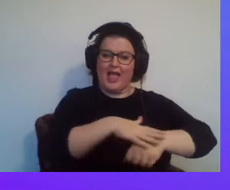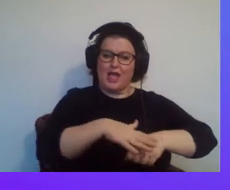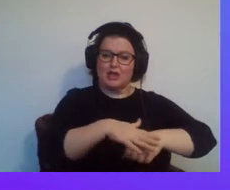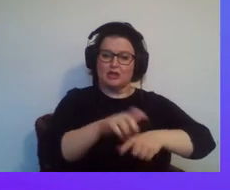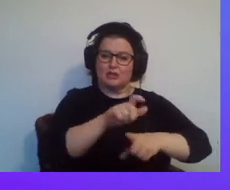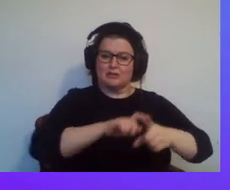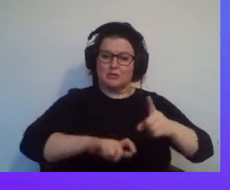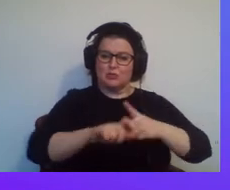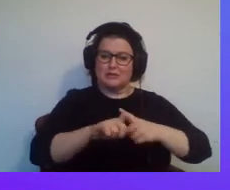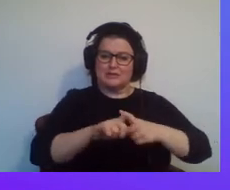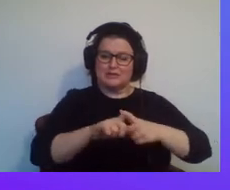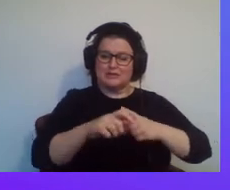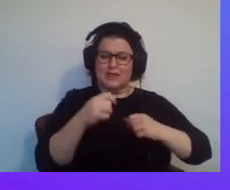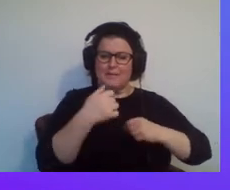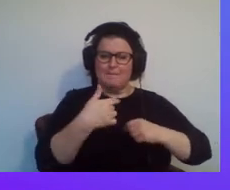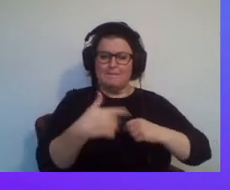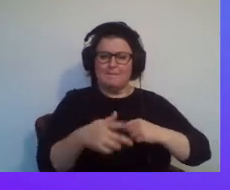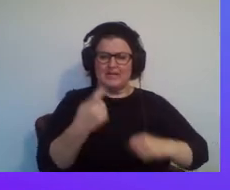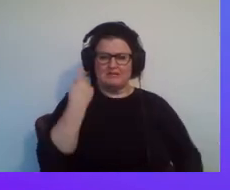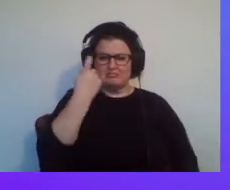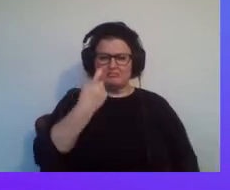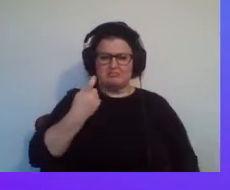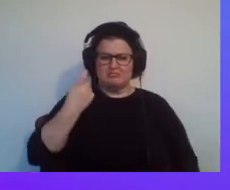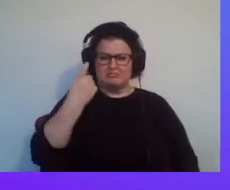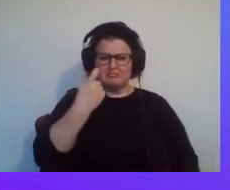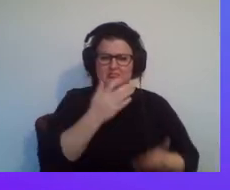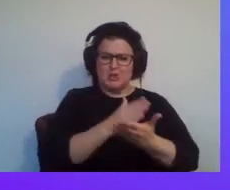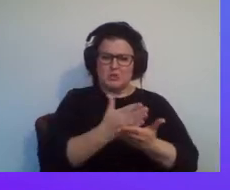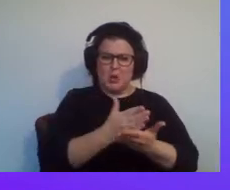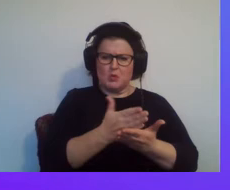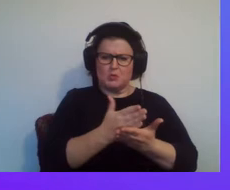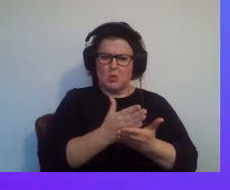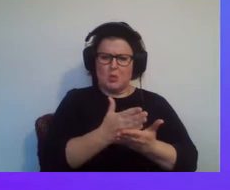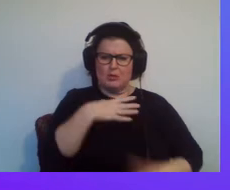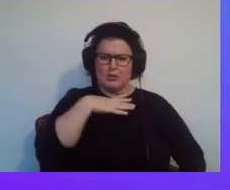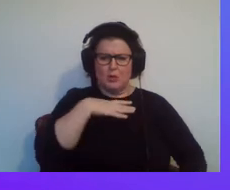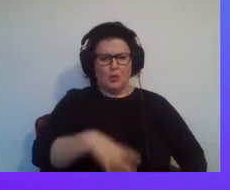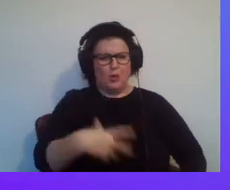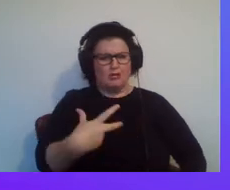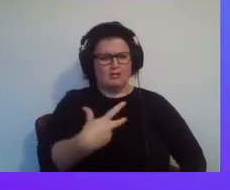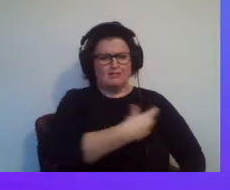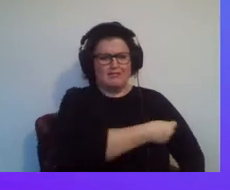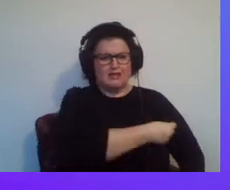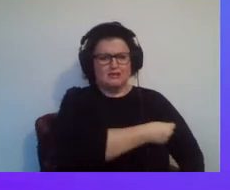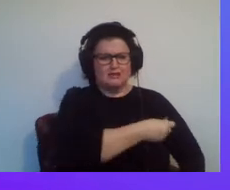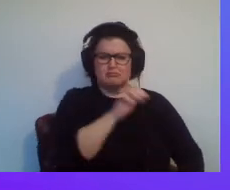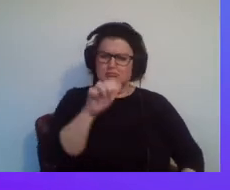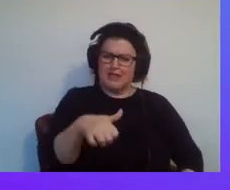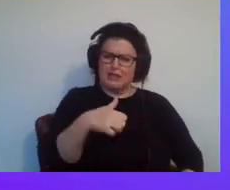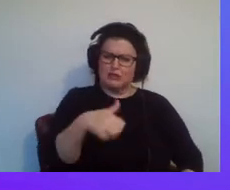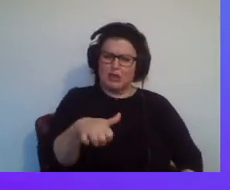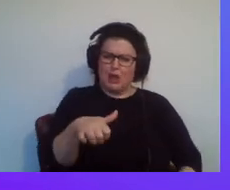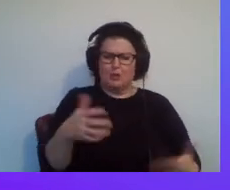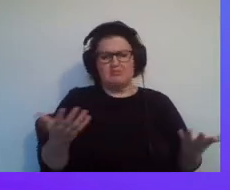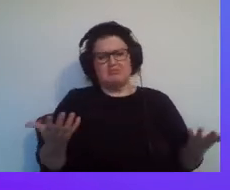for the rest of the community. And that really concerns us because this is about safety. It's about the safety of our